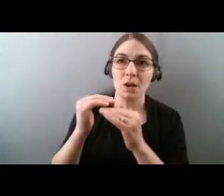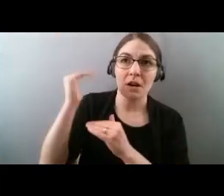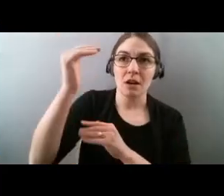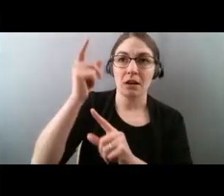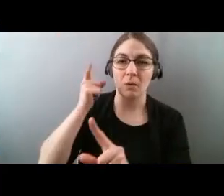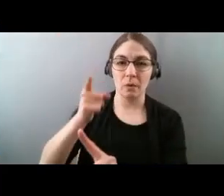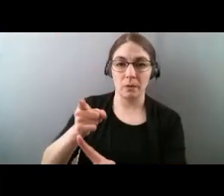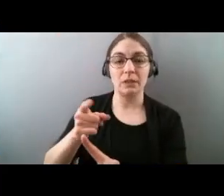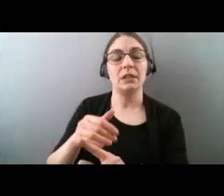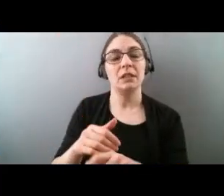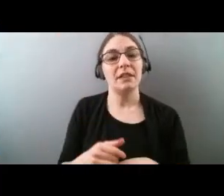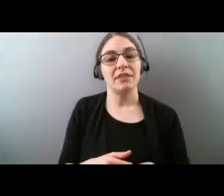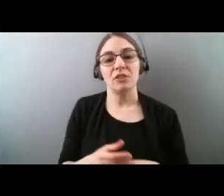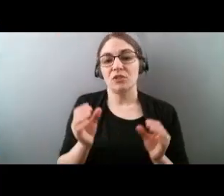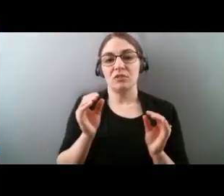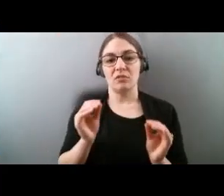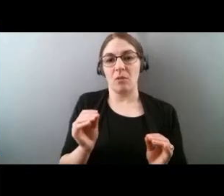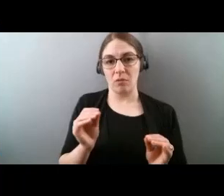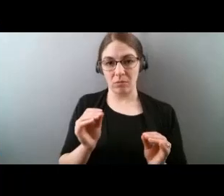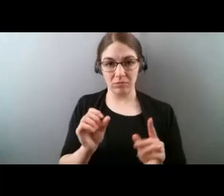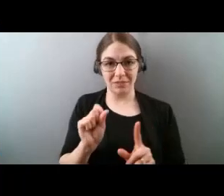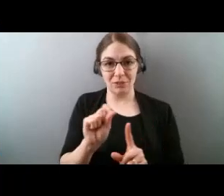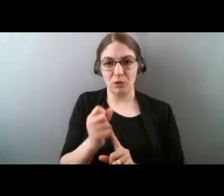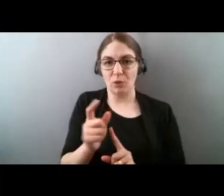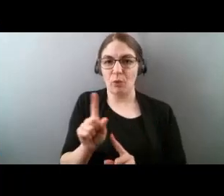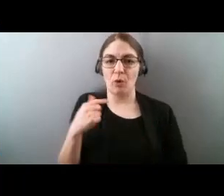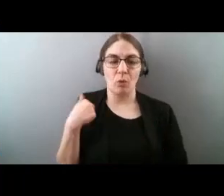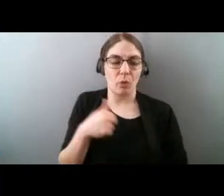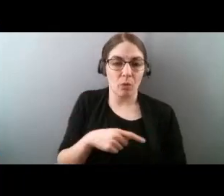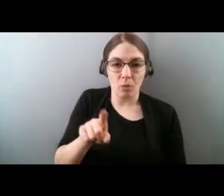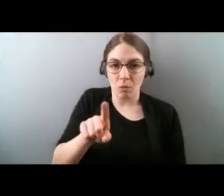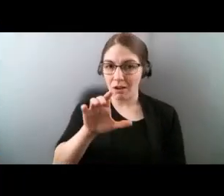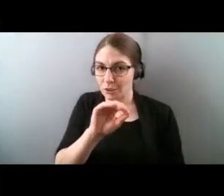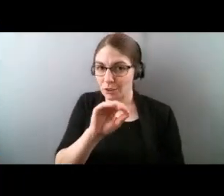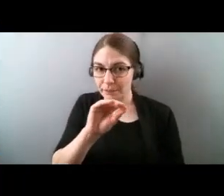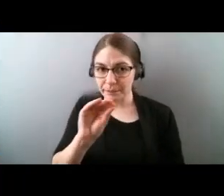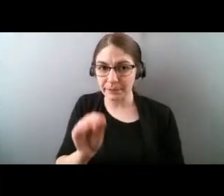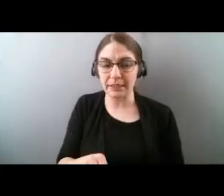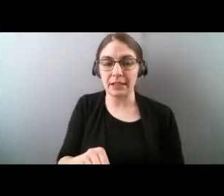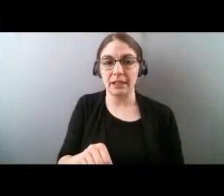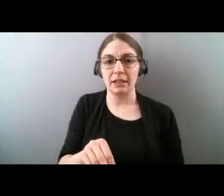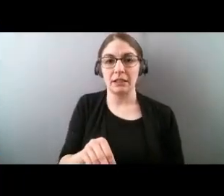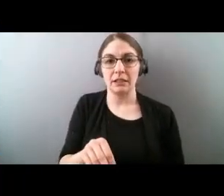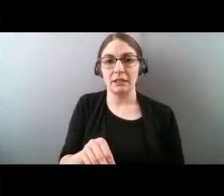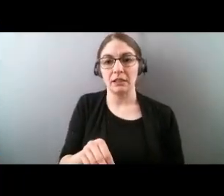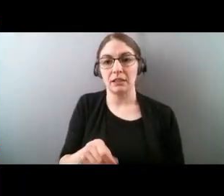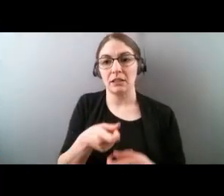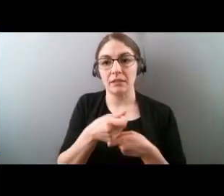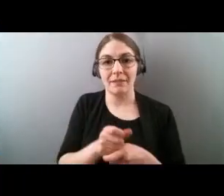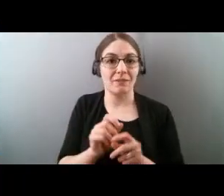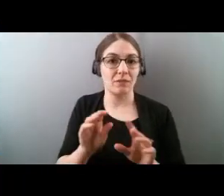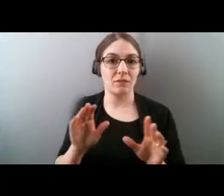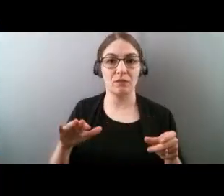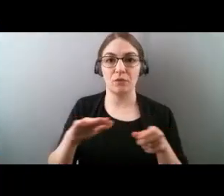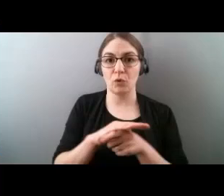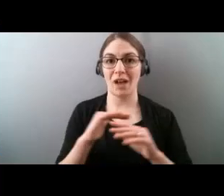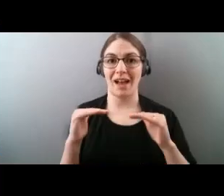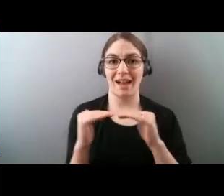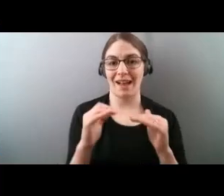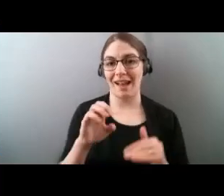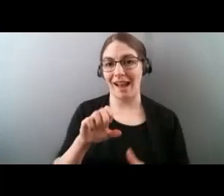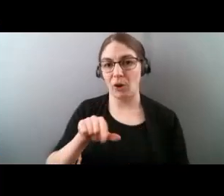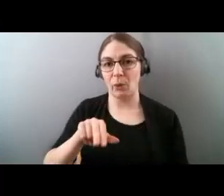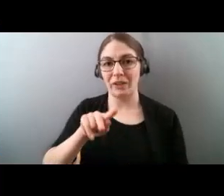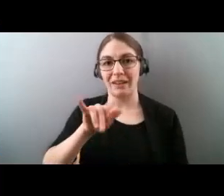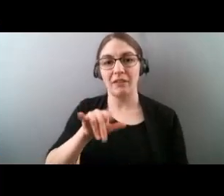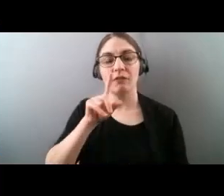where we are 100% creating full equity for every person who